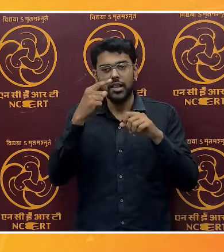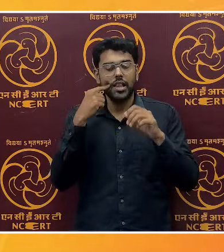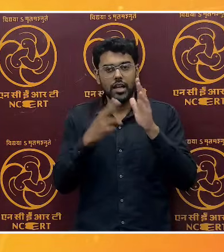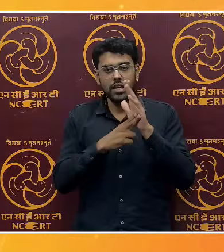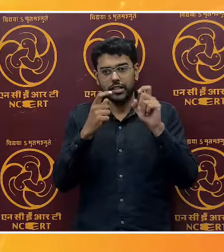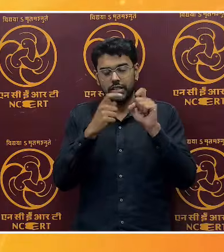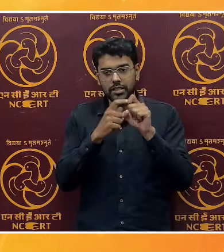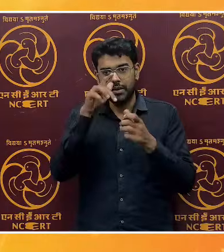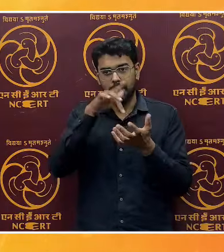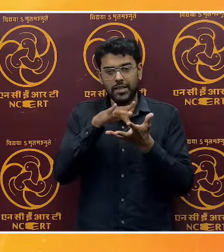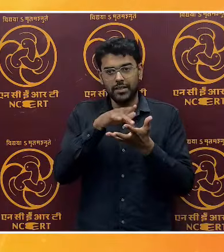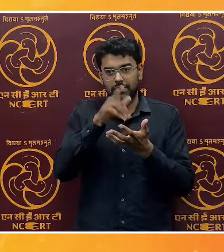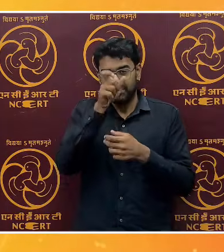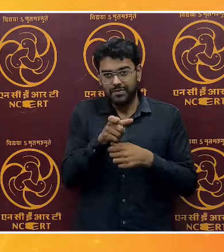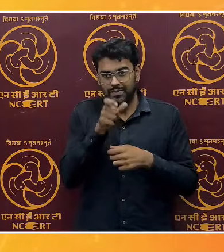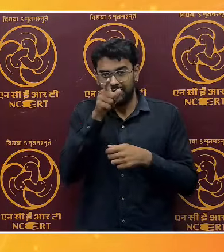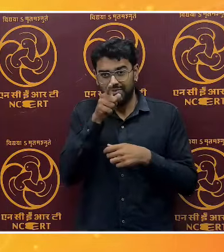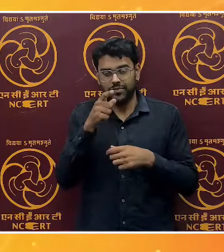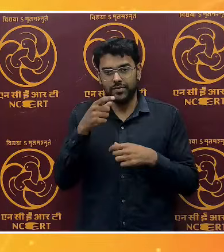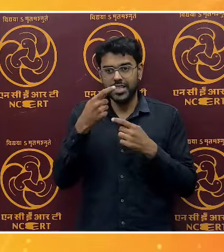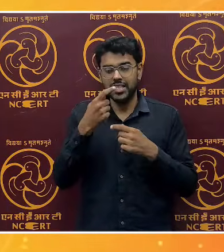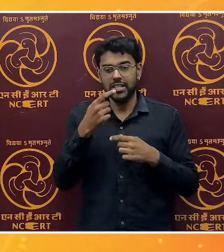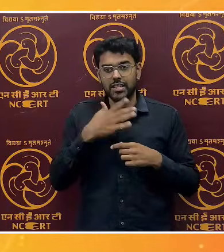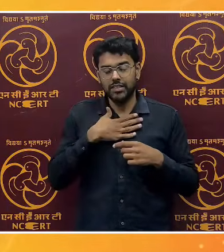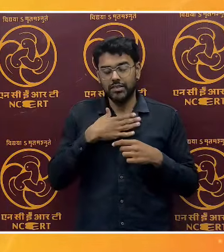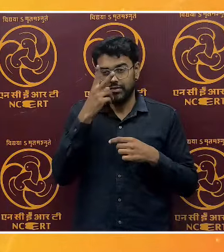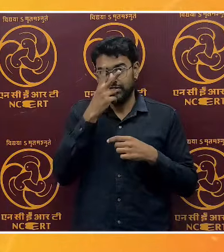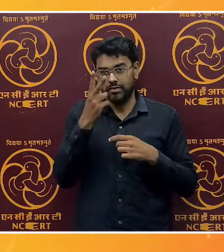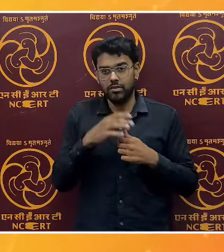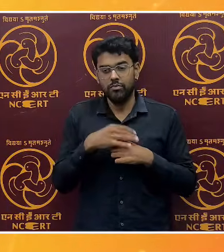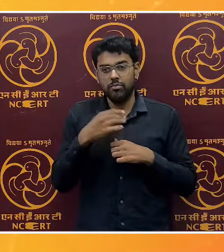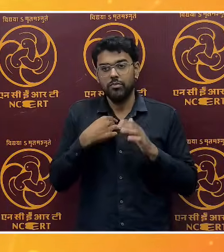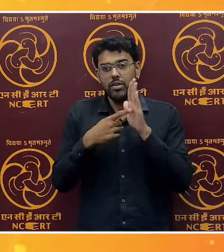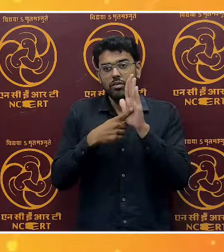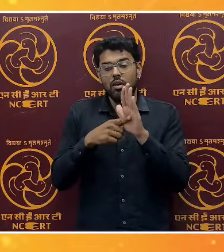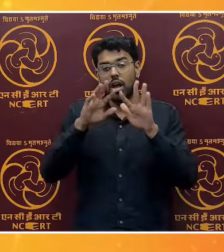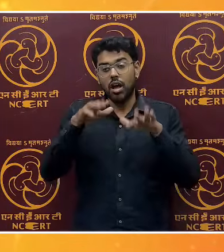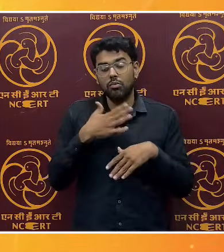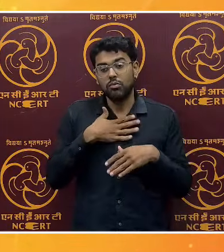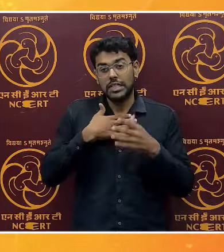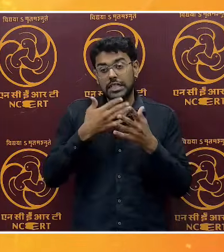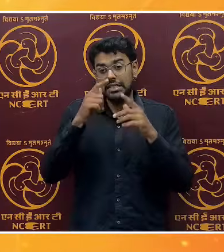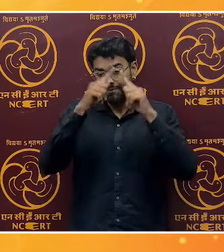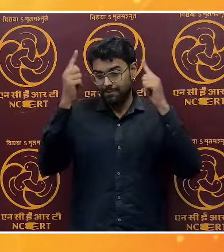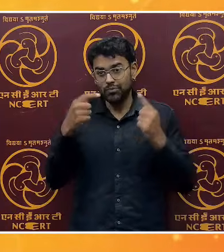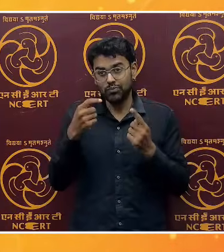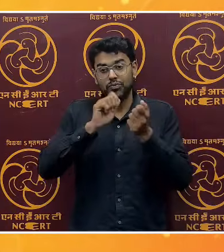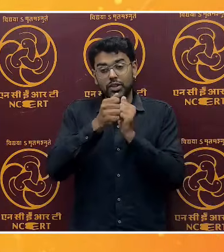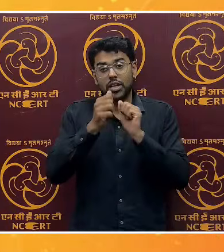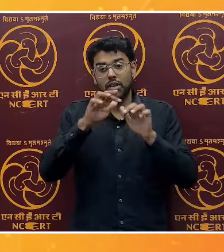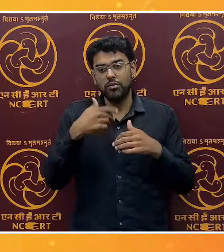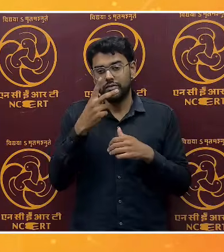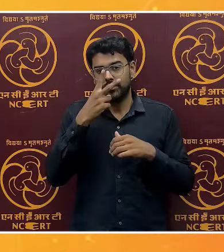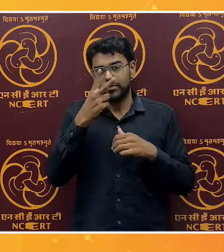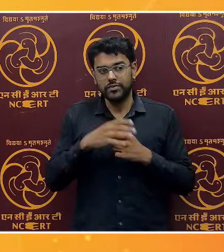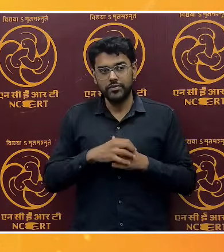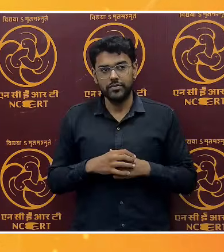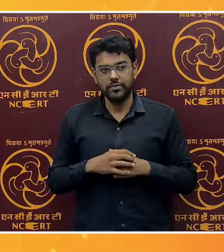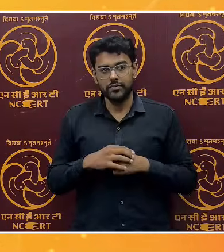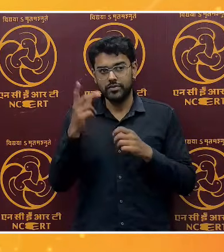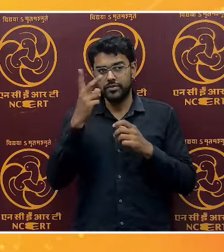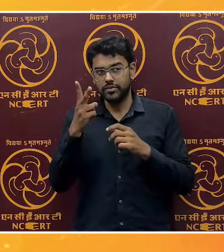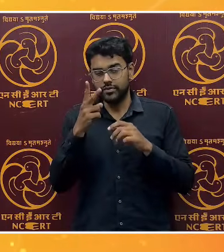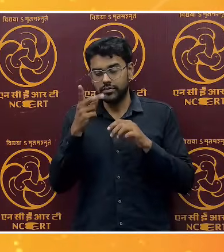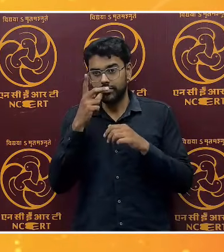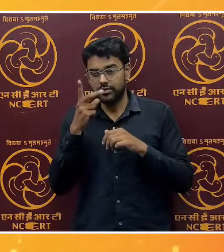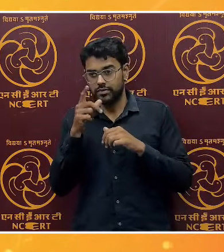standing in front of the Chroma that we talked about. So yes. that's why I just want to show you how we remove chroma. So these two layers, the upper layer is of the visuals and the